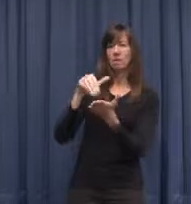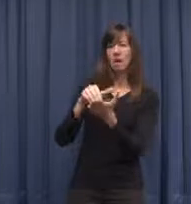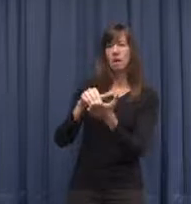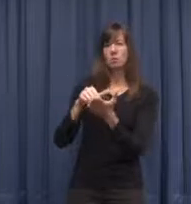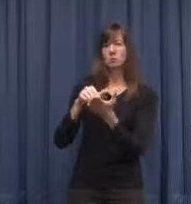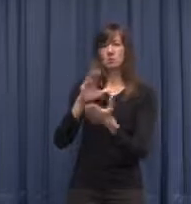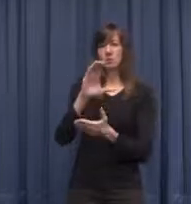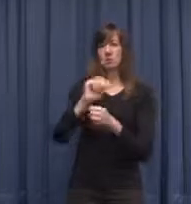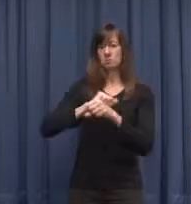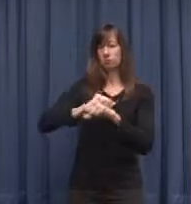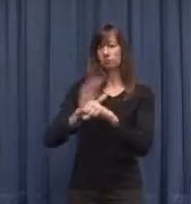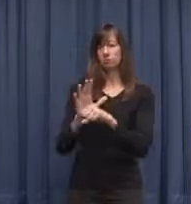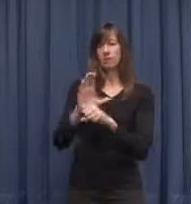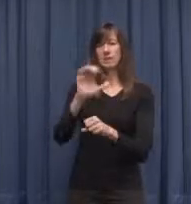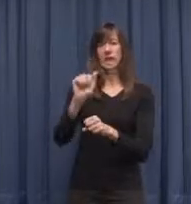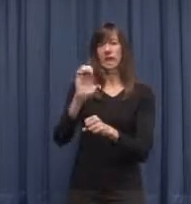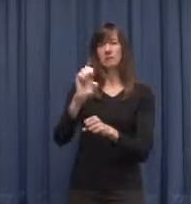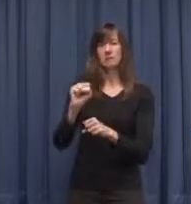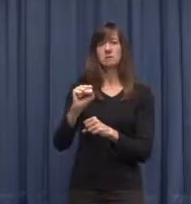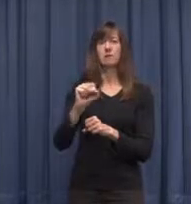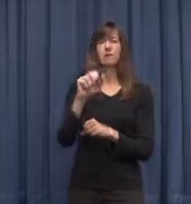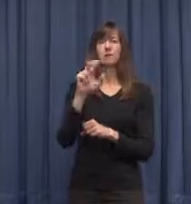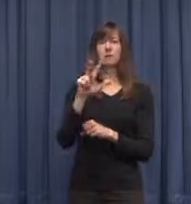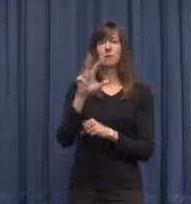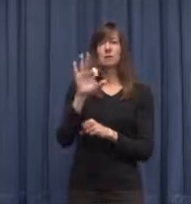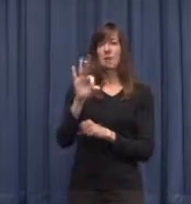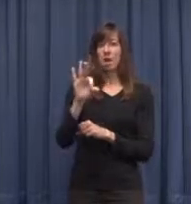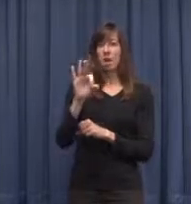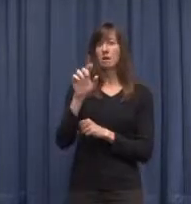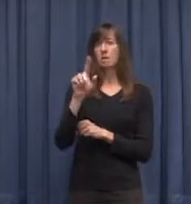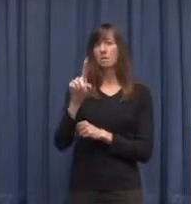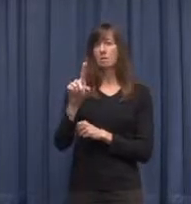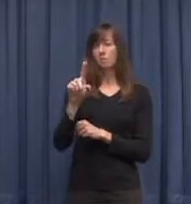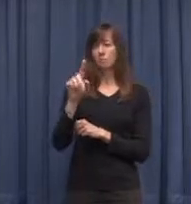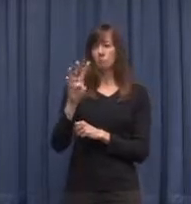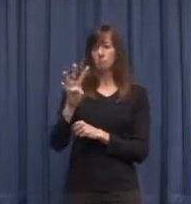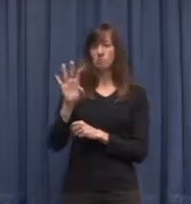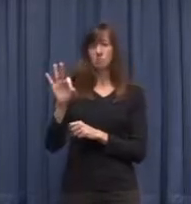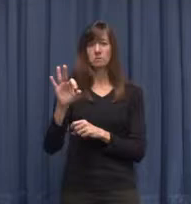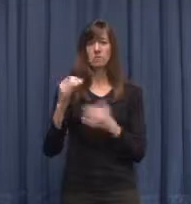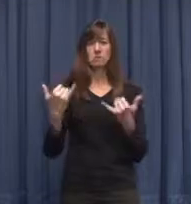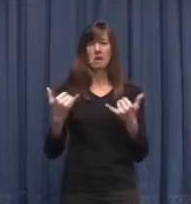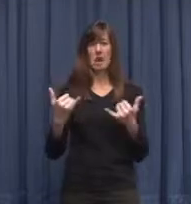COVID, 3,149 to be exact. We've tested